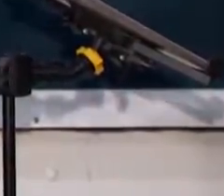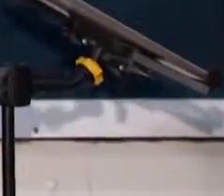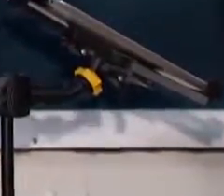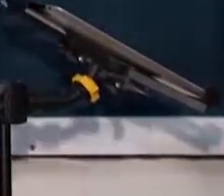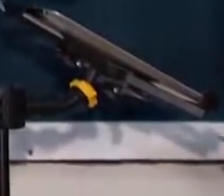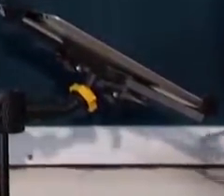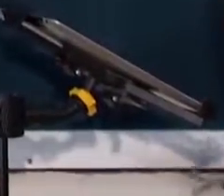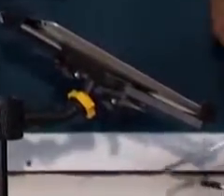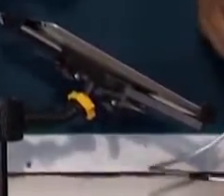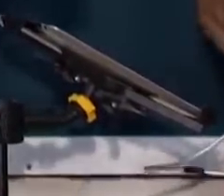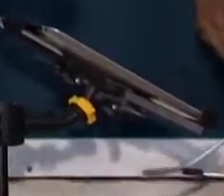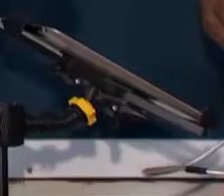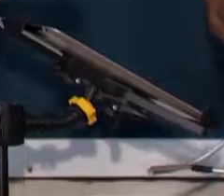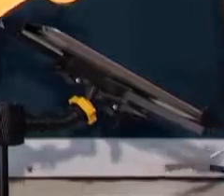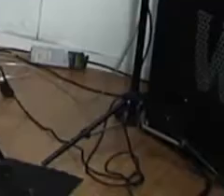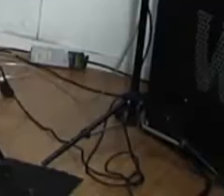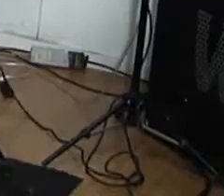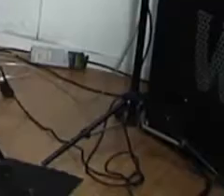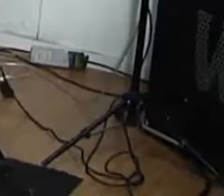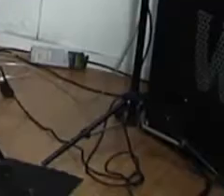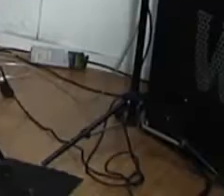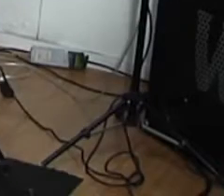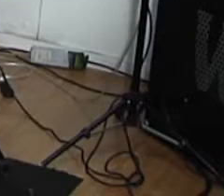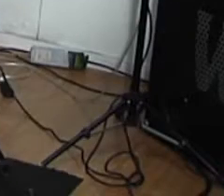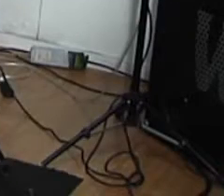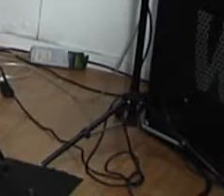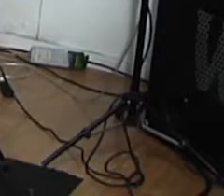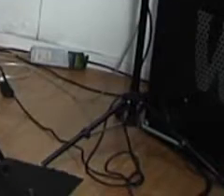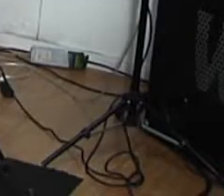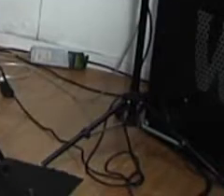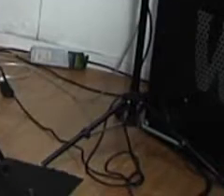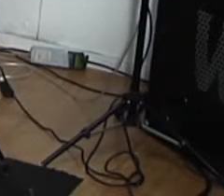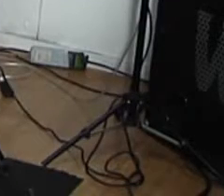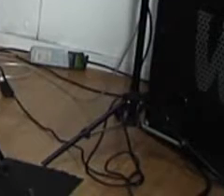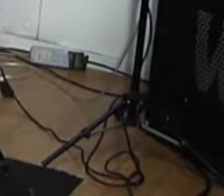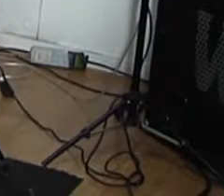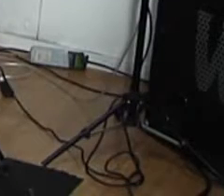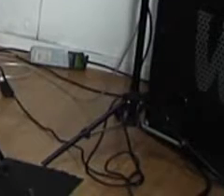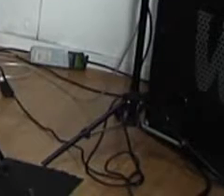purple rain, purple rain,